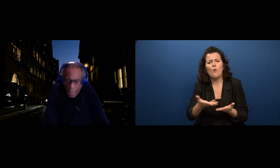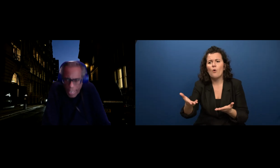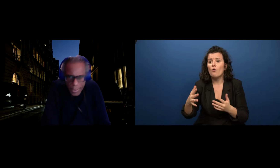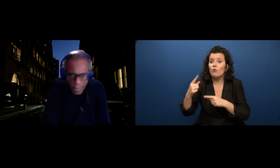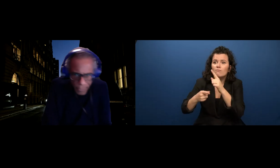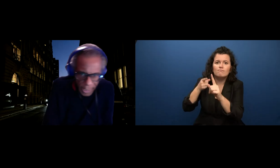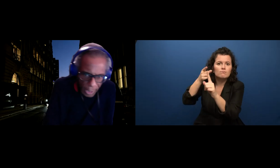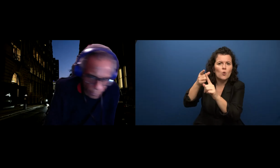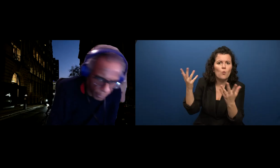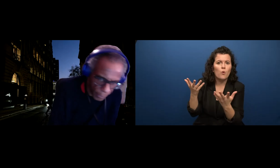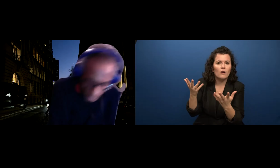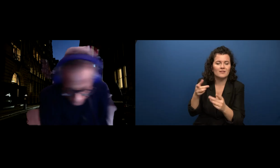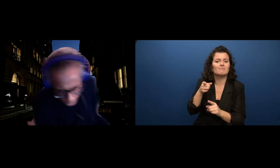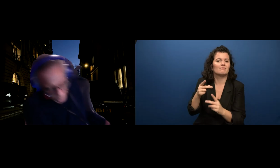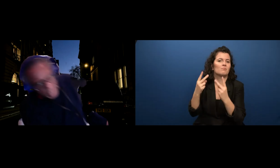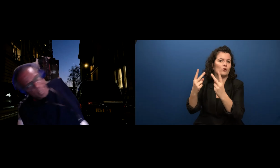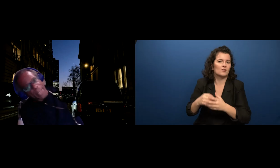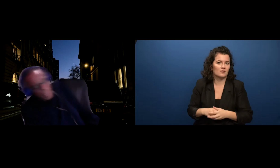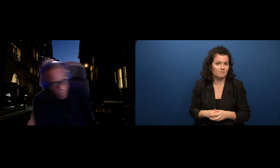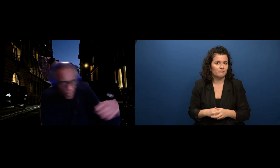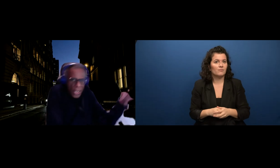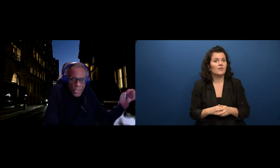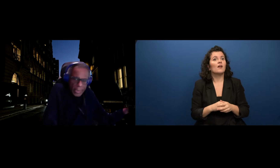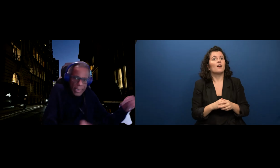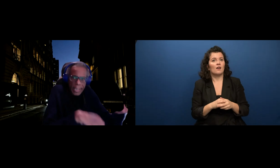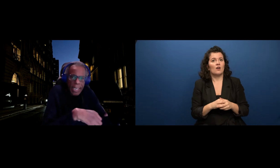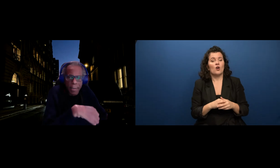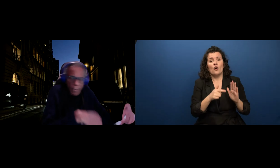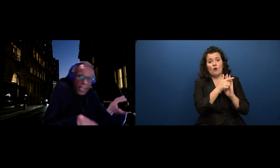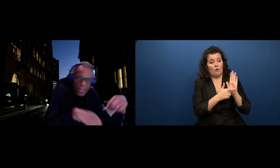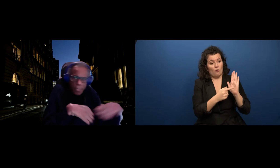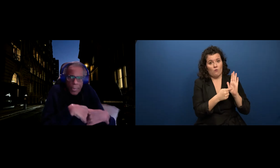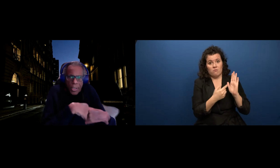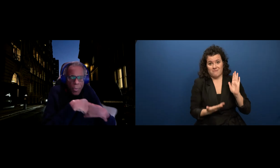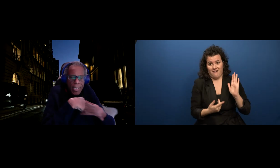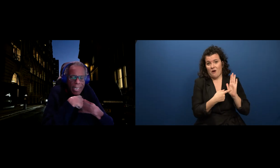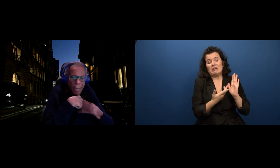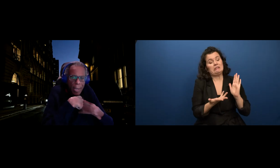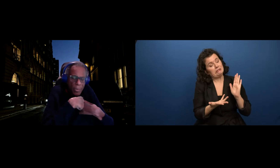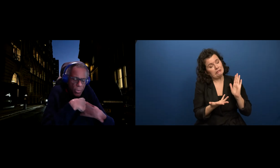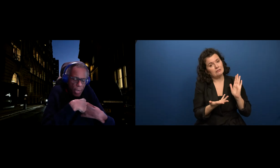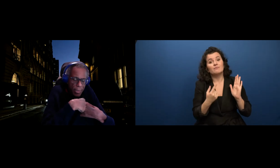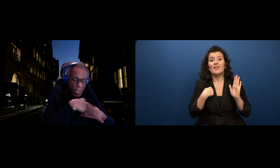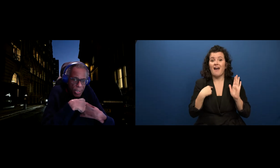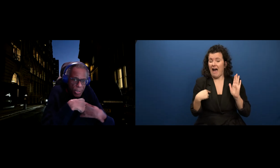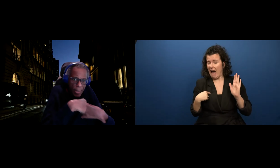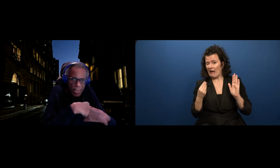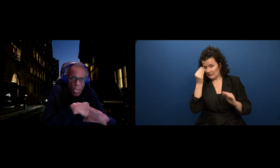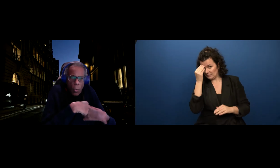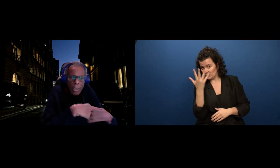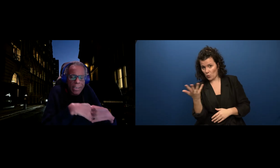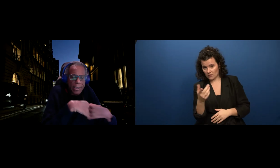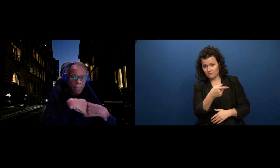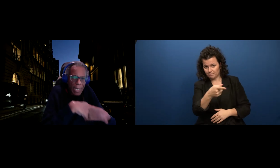law isn't very helpful in regard to that. So accessing legal advice, you will be thinking about I imagine two